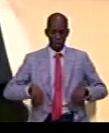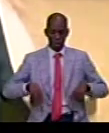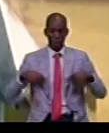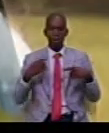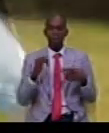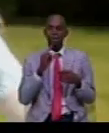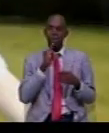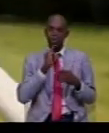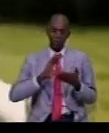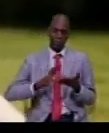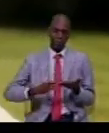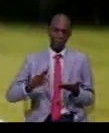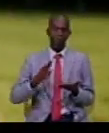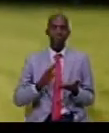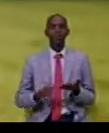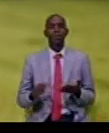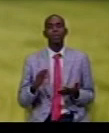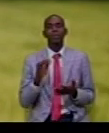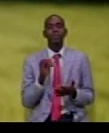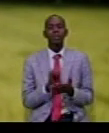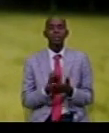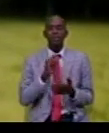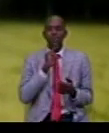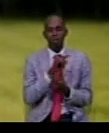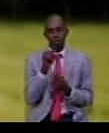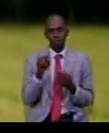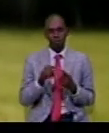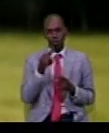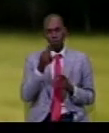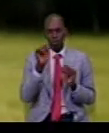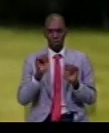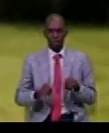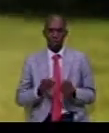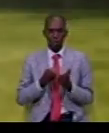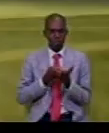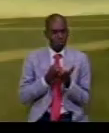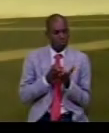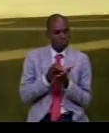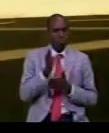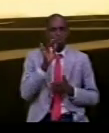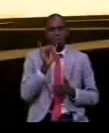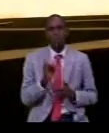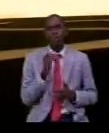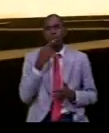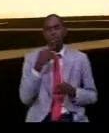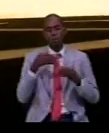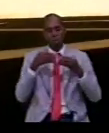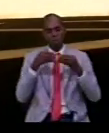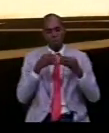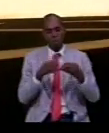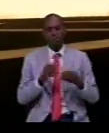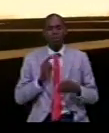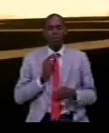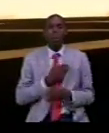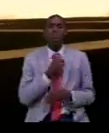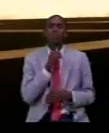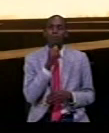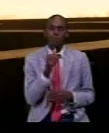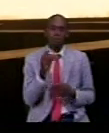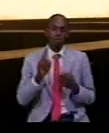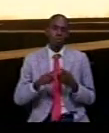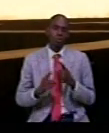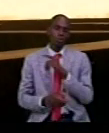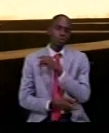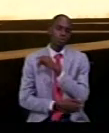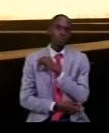is forgiven. That's when you can honestly say, lead us not into